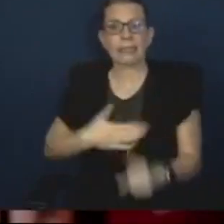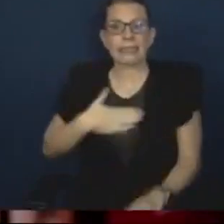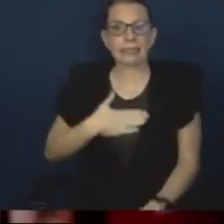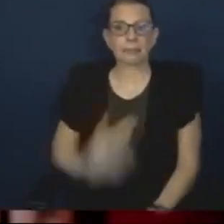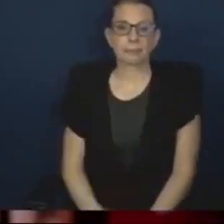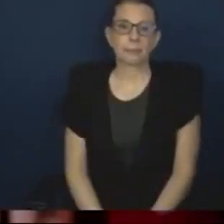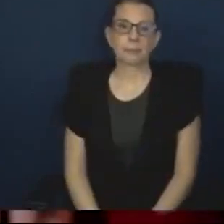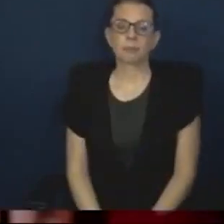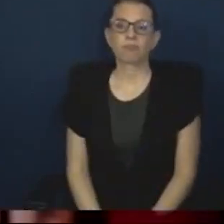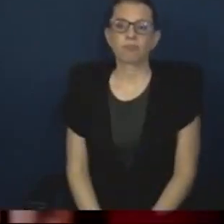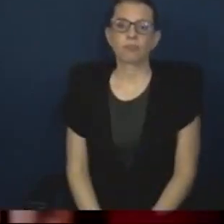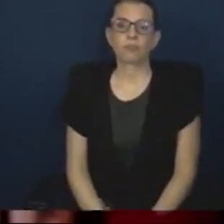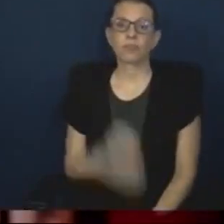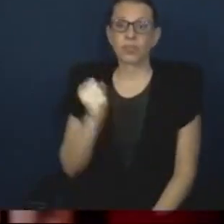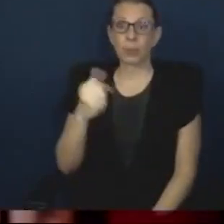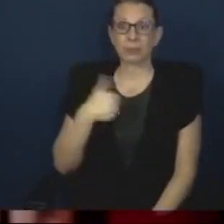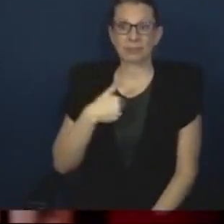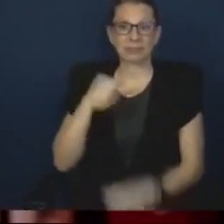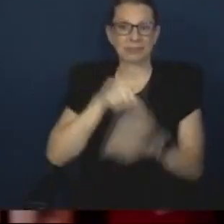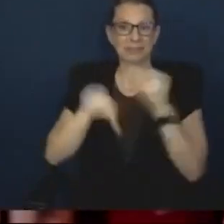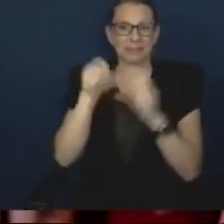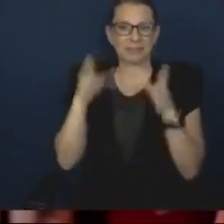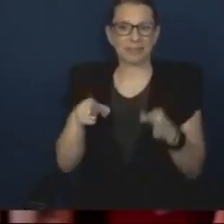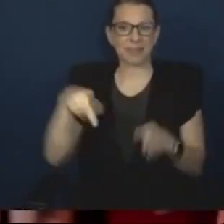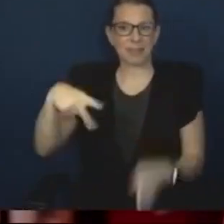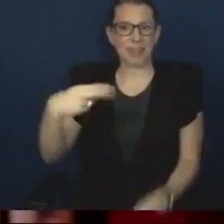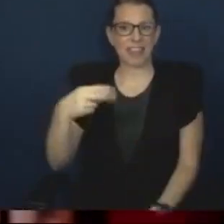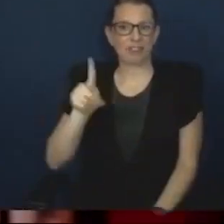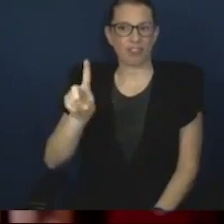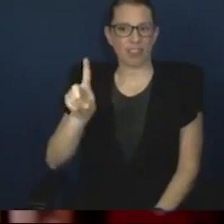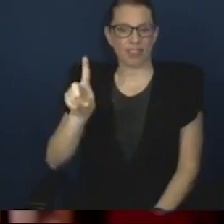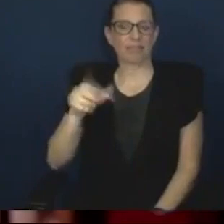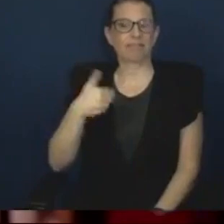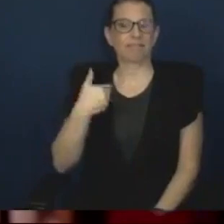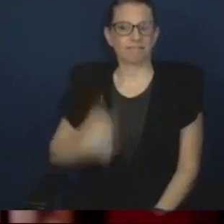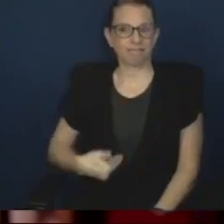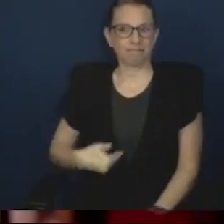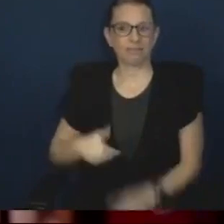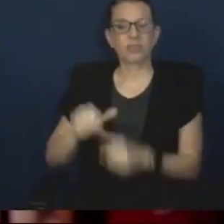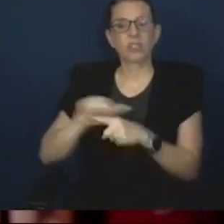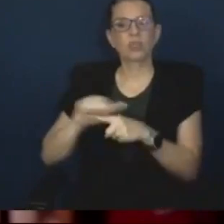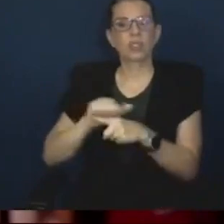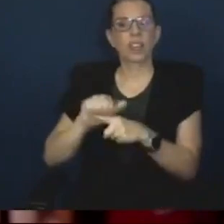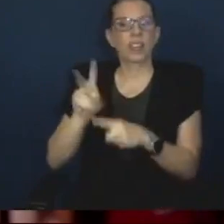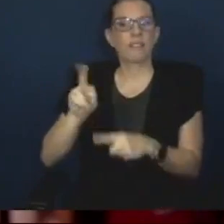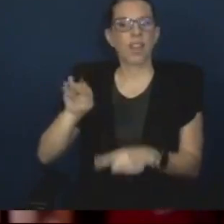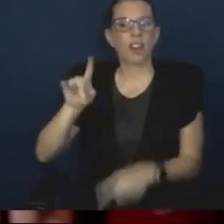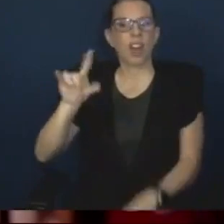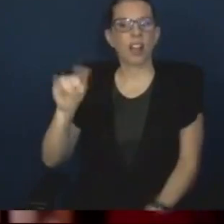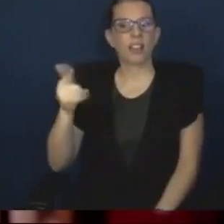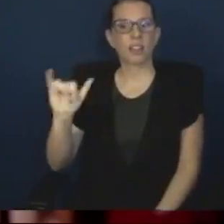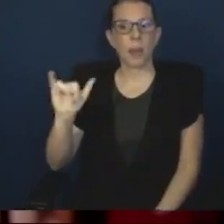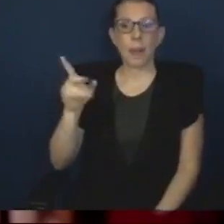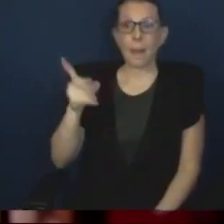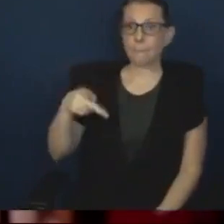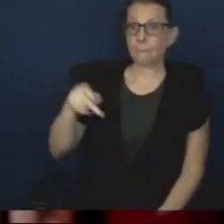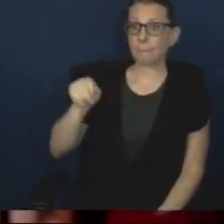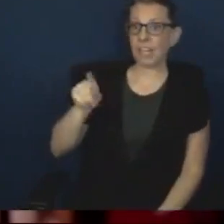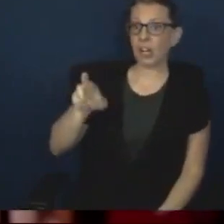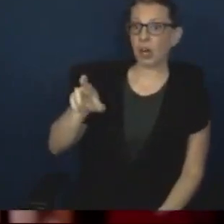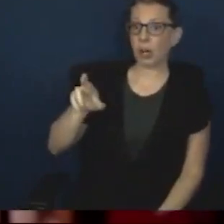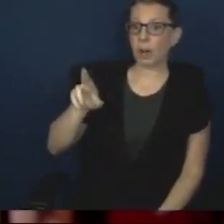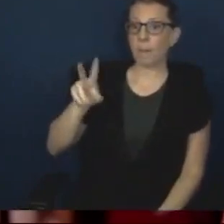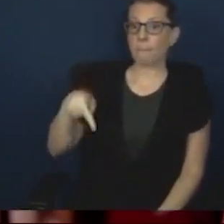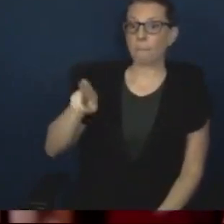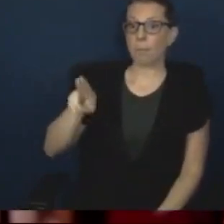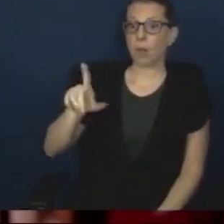So I'm a scientist. I'm a PhD. I trained in virology with Peter Polezi, who's a well-known influenza virologist,